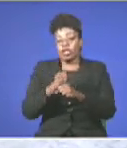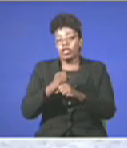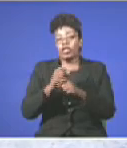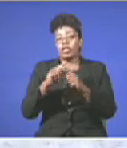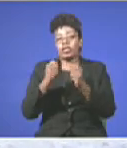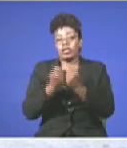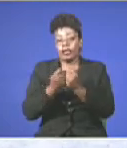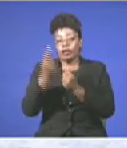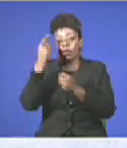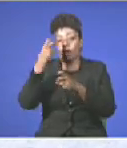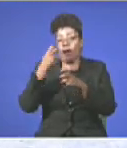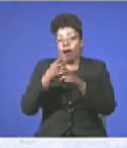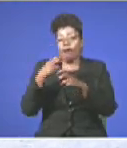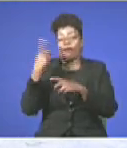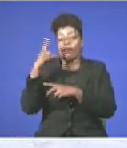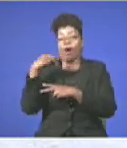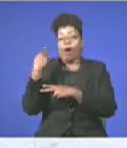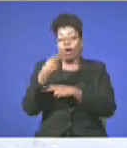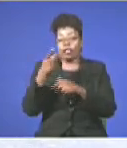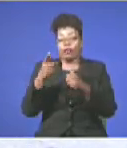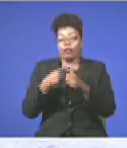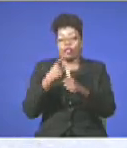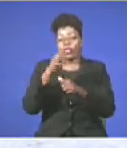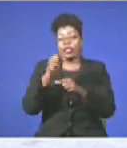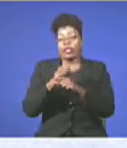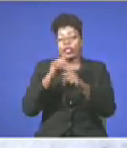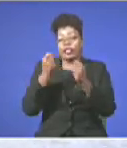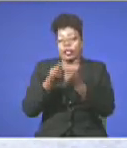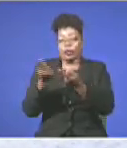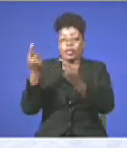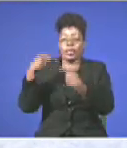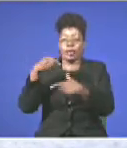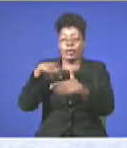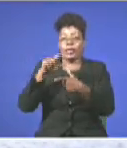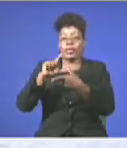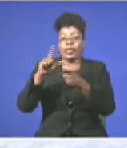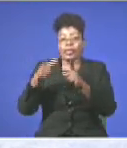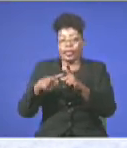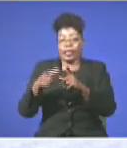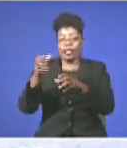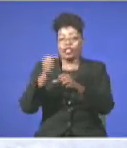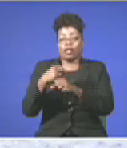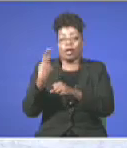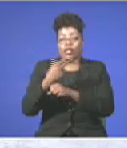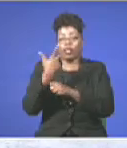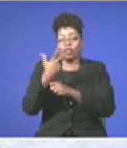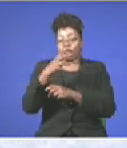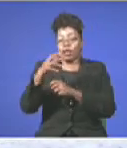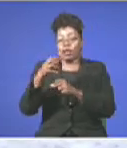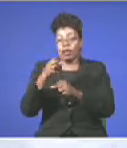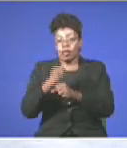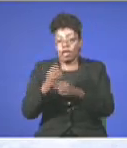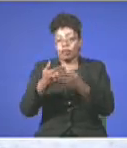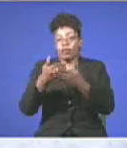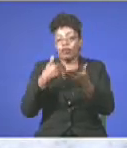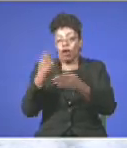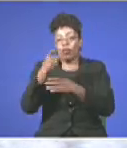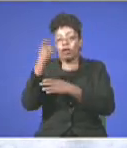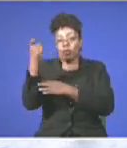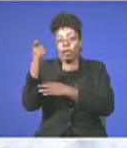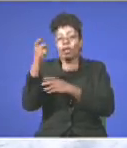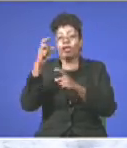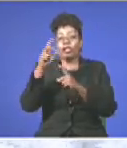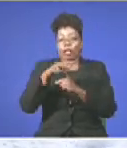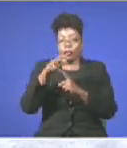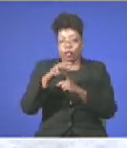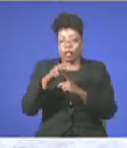how difficult it was for us as a first-year team when we came to the league, and it took us about 3 years before we could win the first championship. So they're